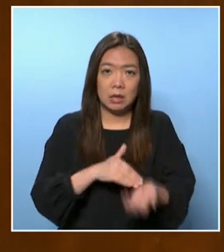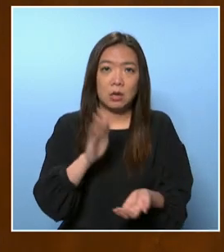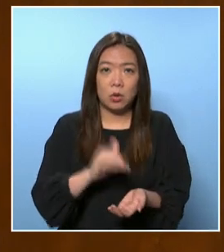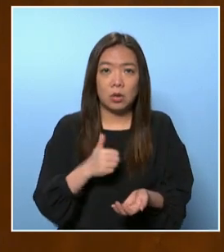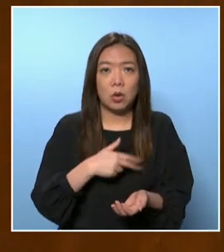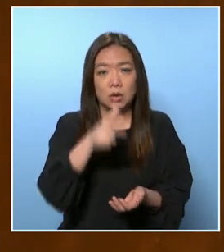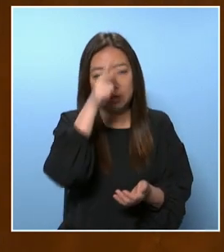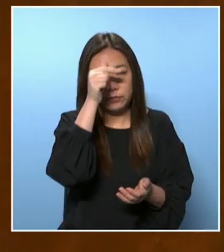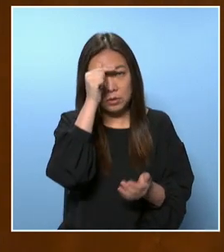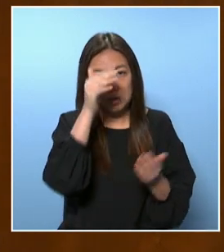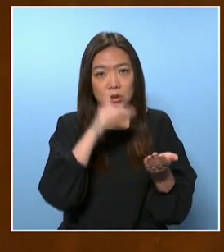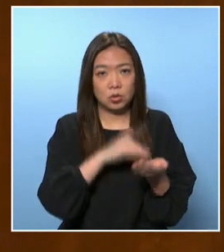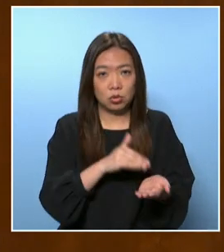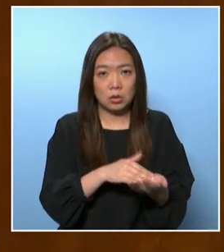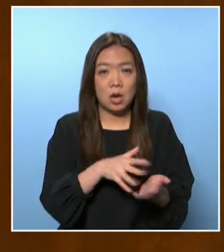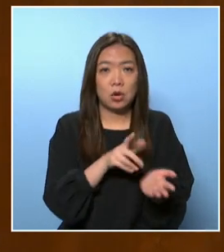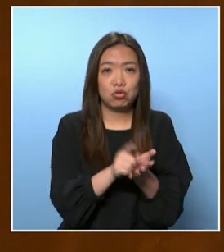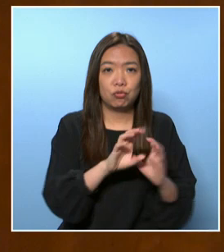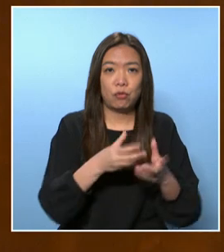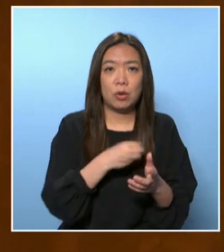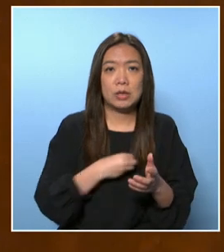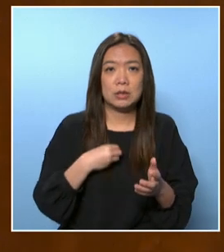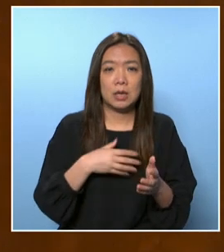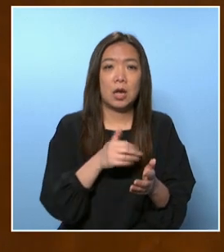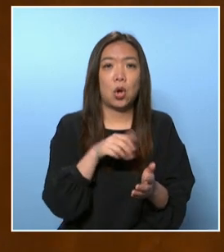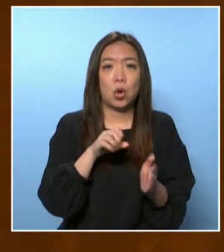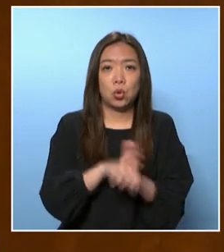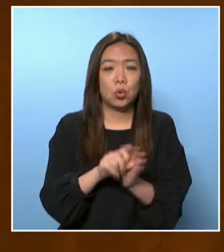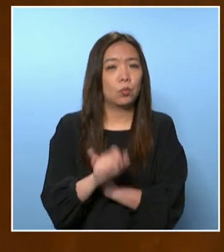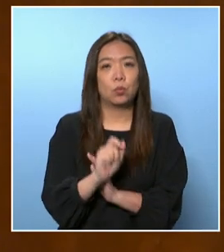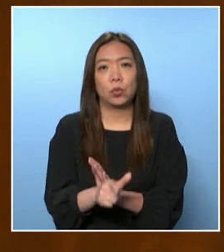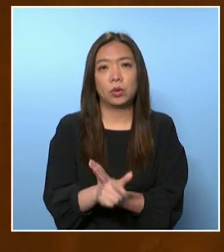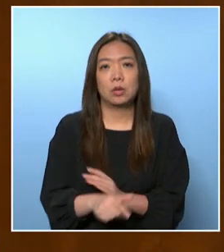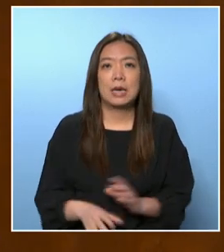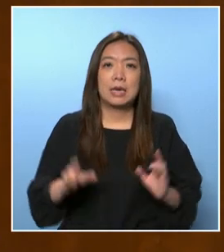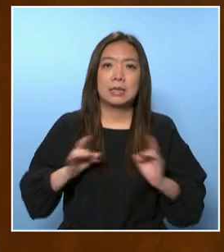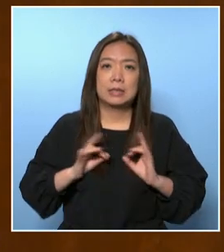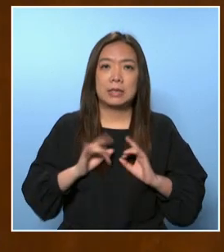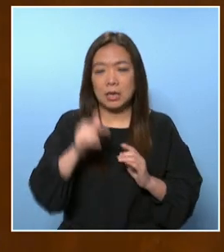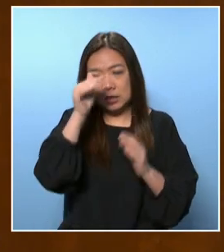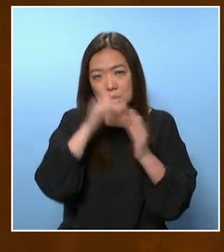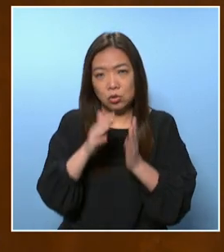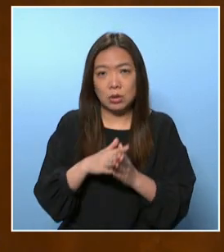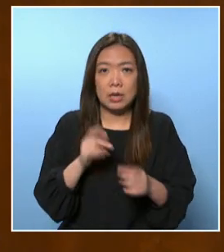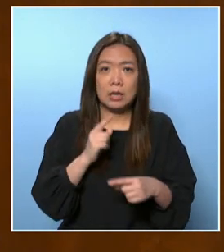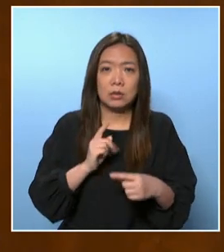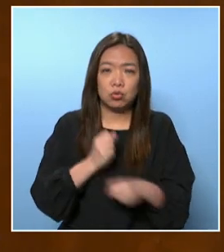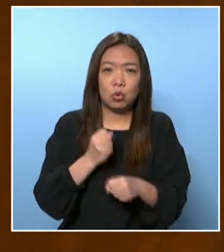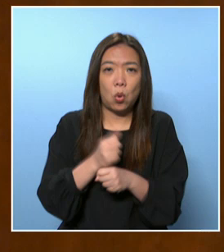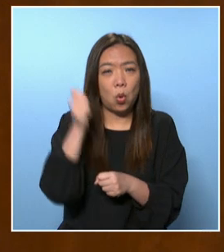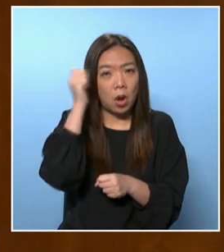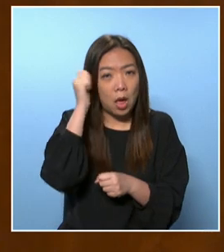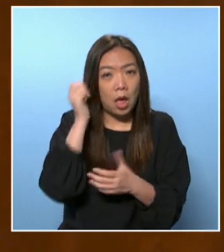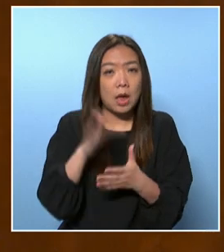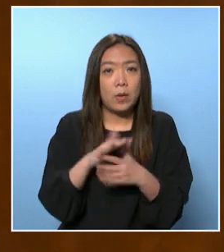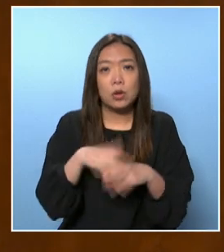could come and practice in Hong Kong, and we never ran out of specialist doctors in the public hospitals. Life was harder